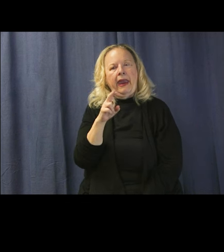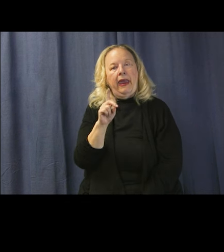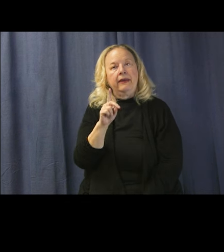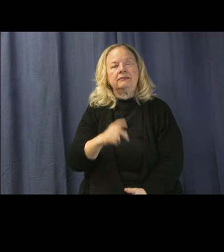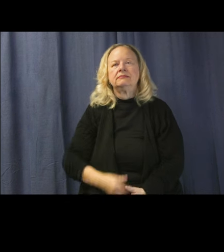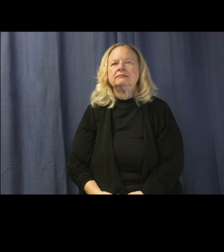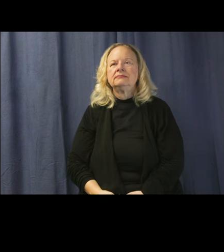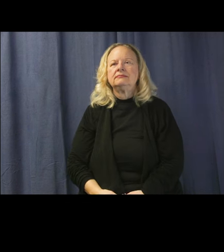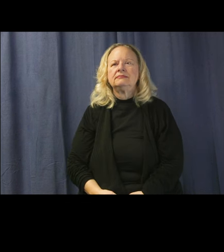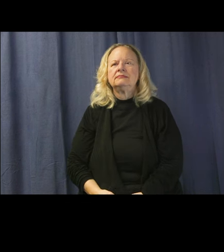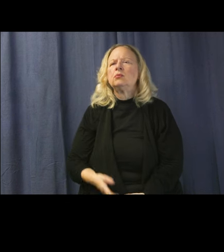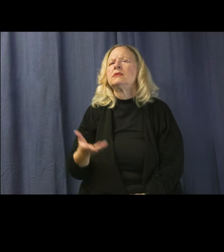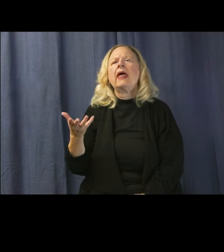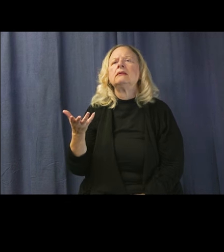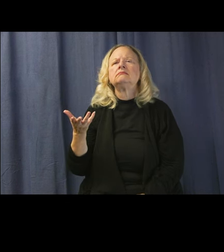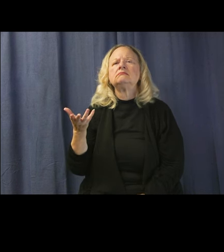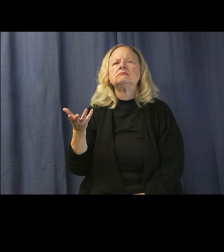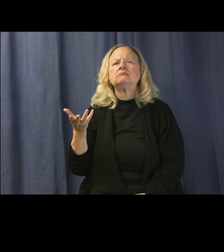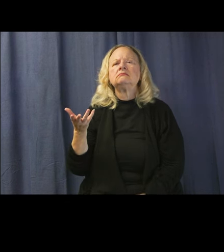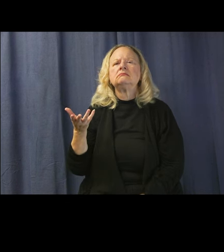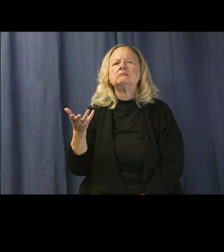this. What is that?